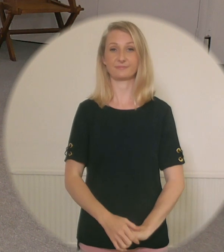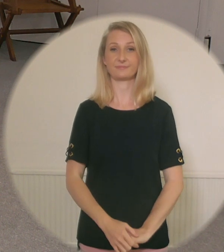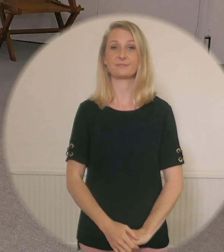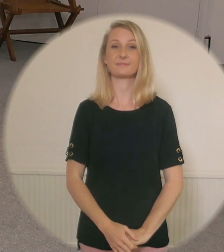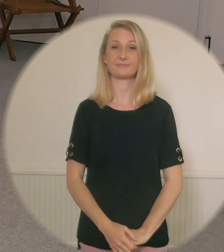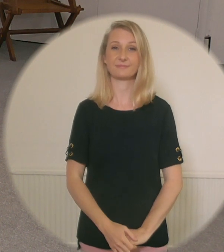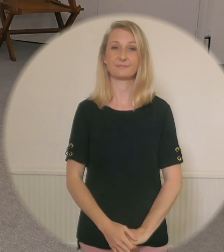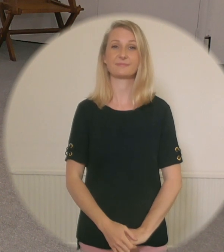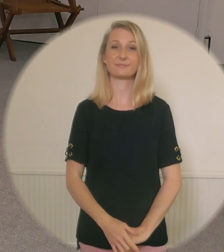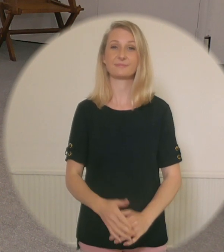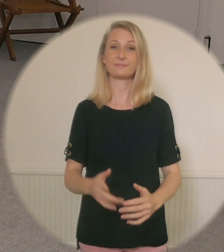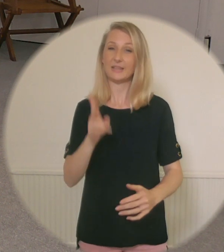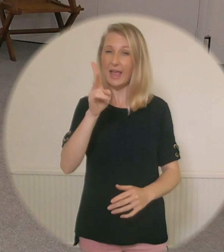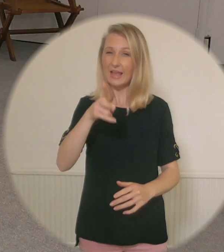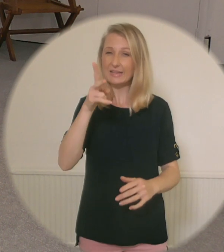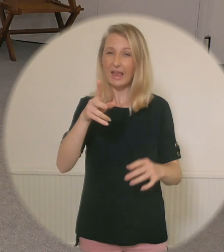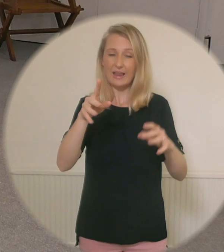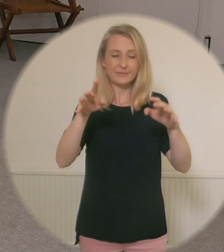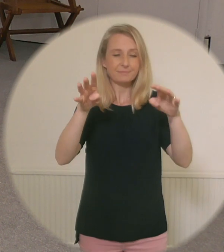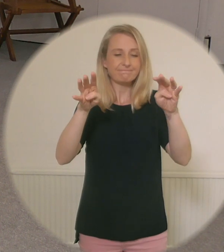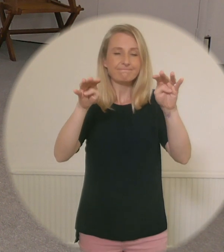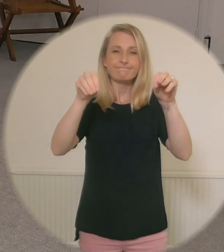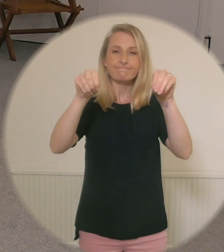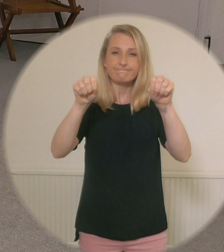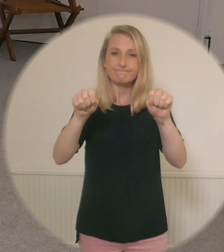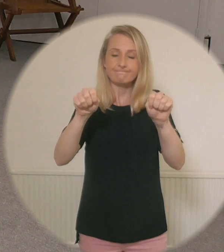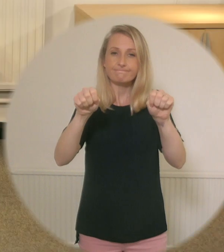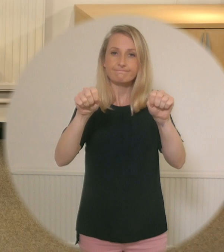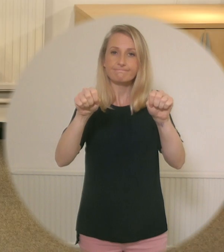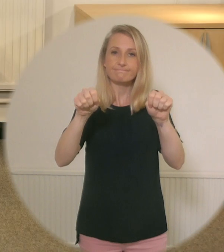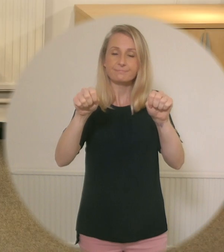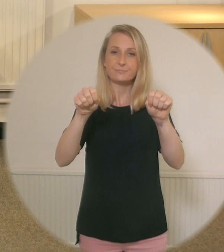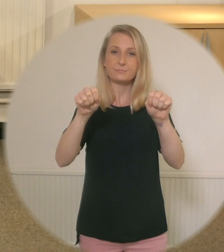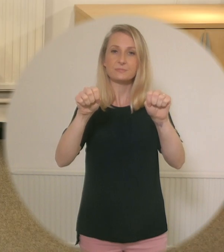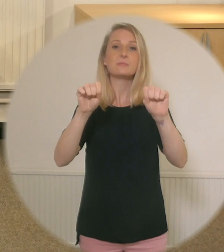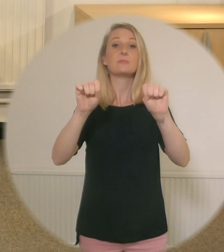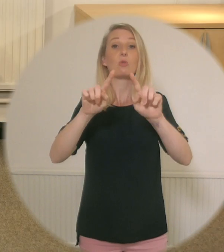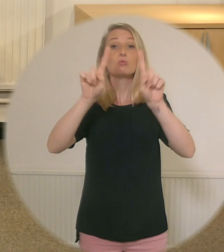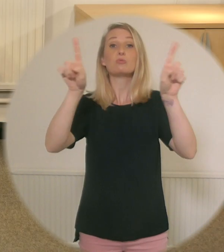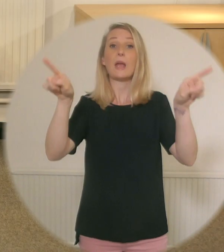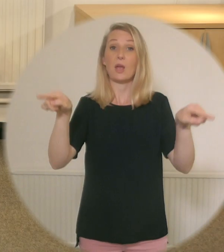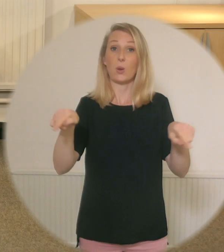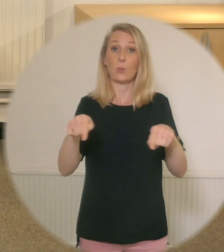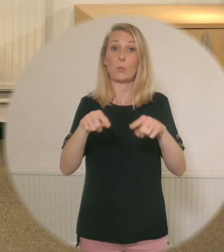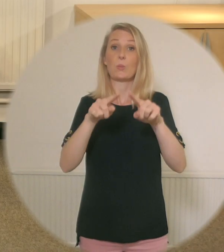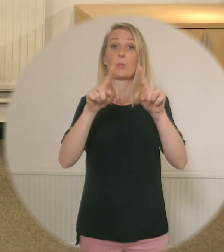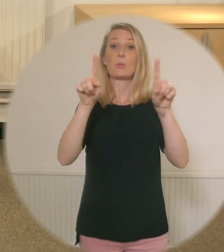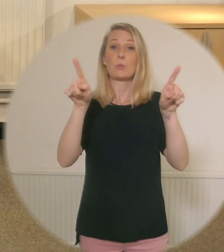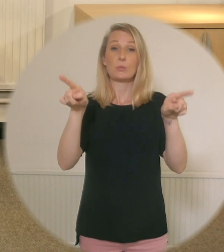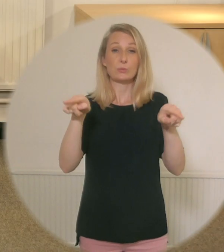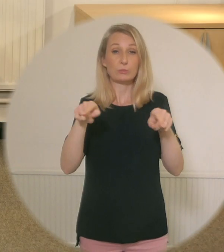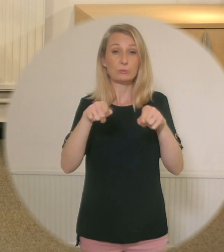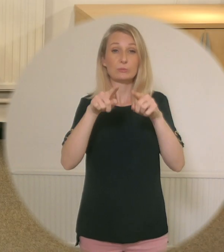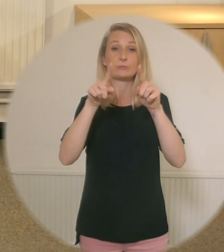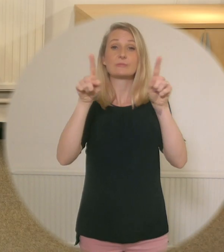Okay, we're going to make fists again with the thumbs inside. We're going to start to rotate the wrists around in small